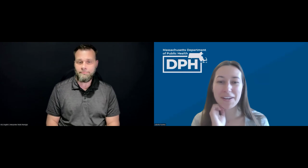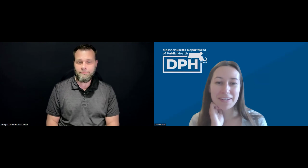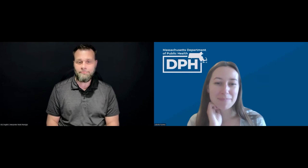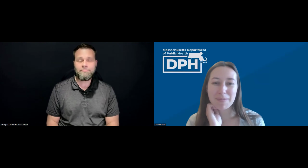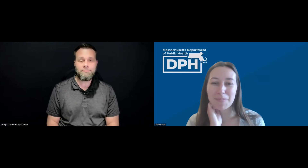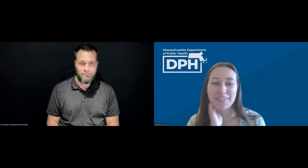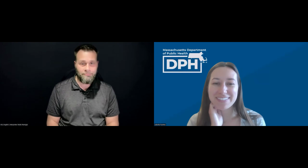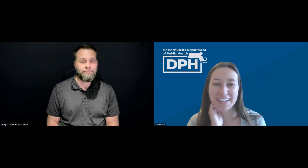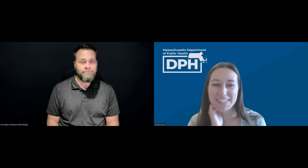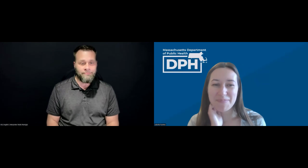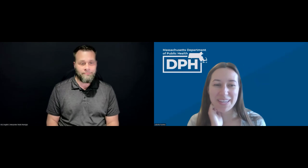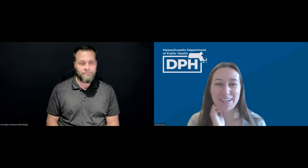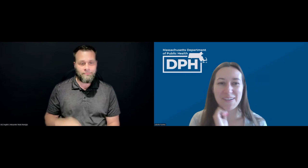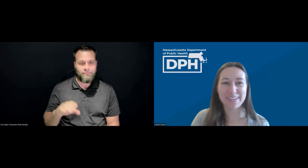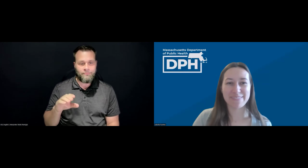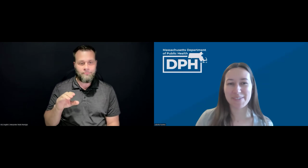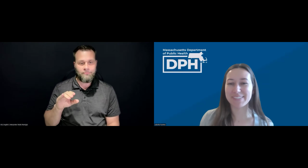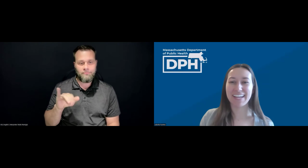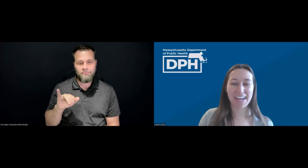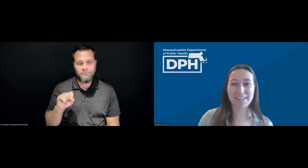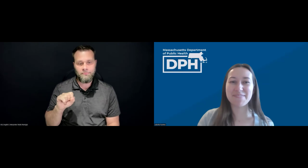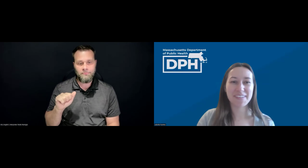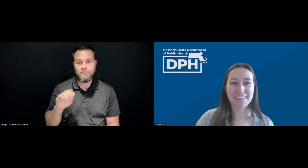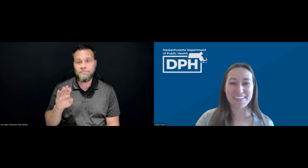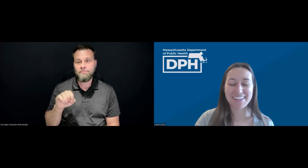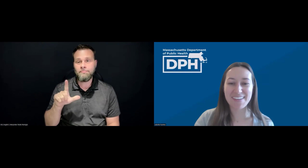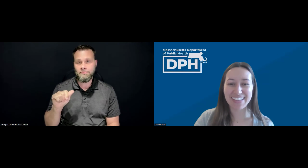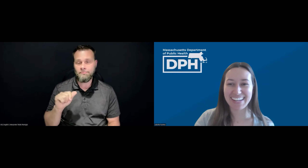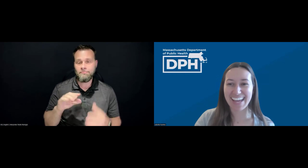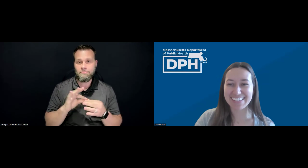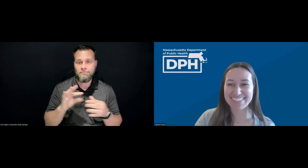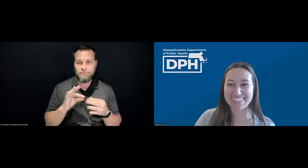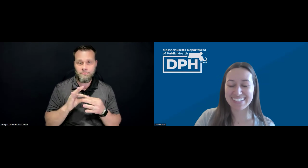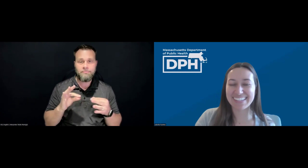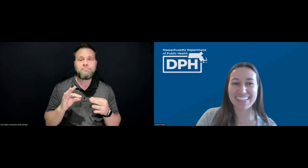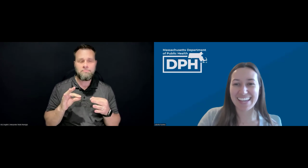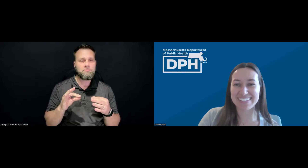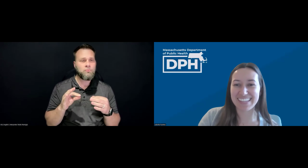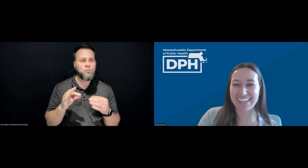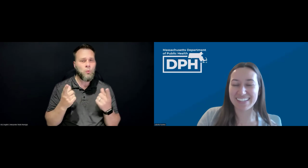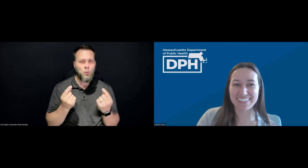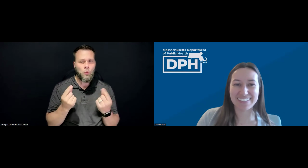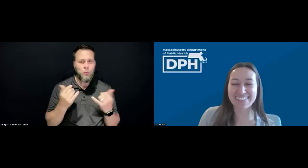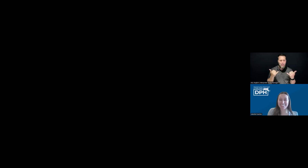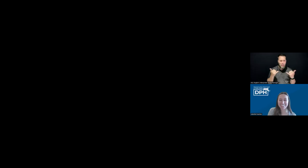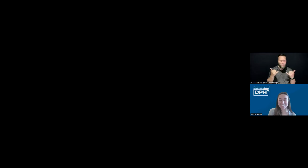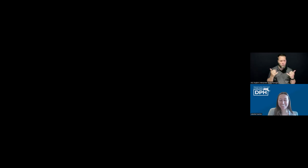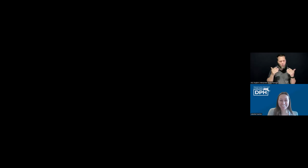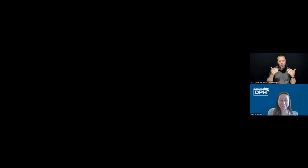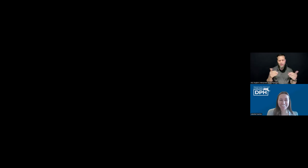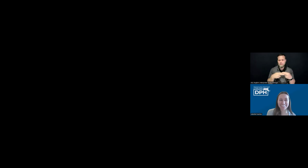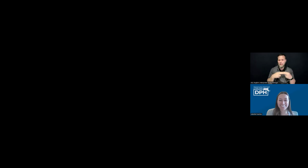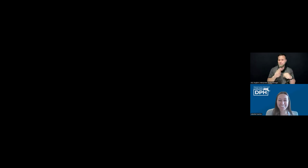We want to maybe pull the slides up and get going, and folks can kind of come in as they as they